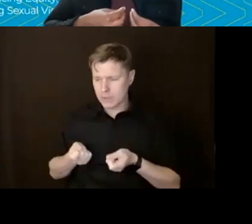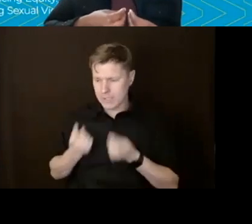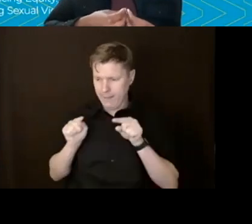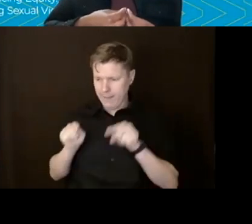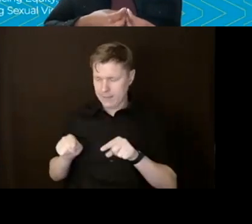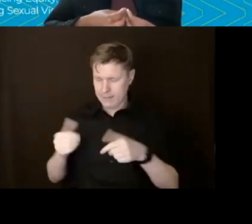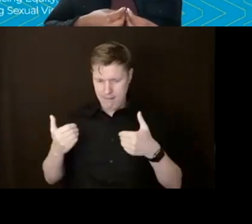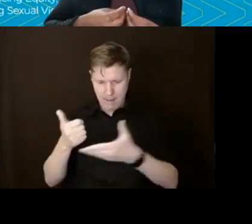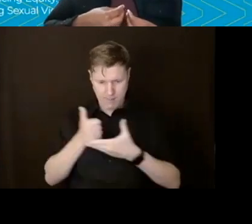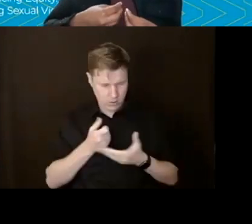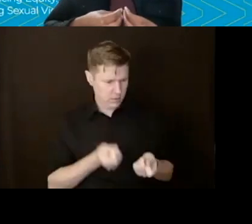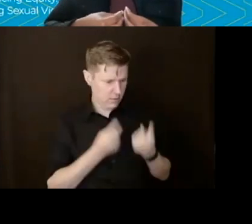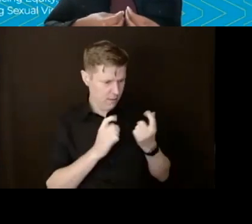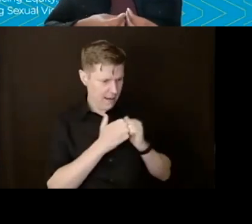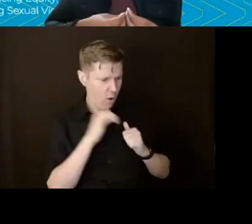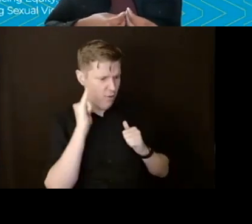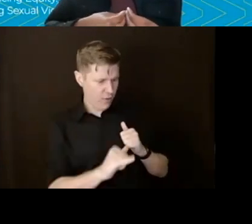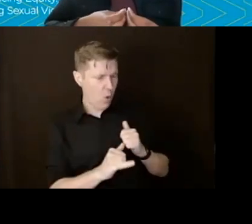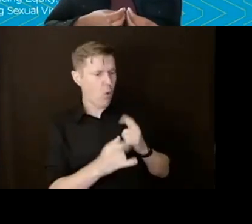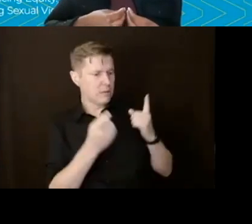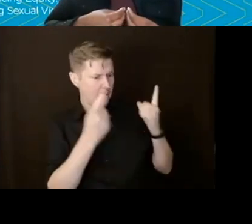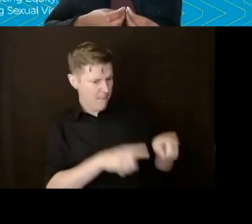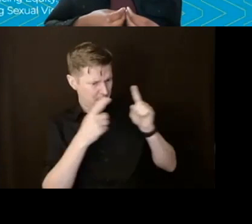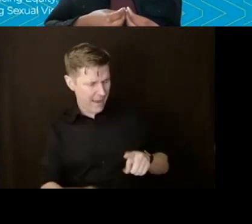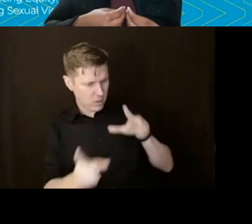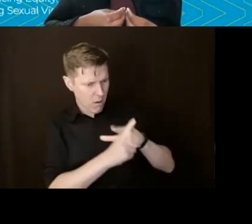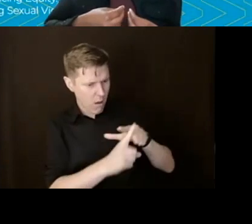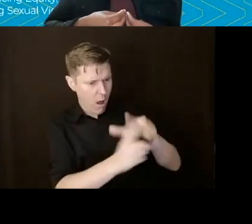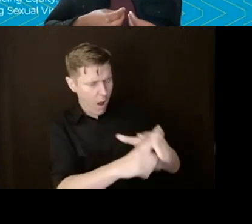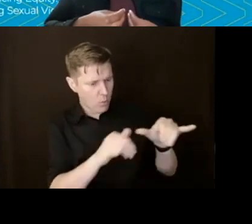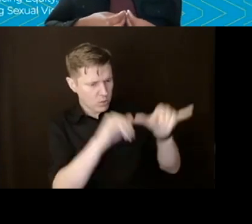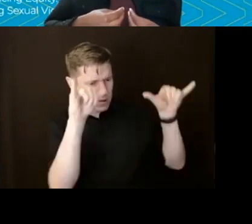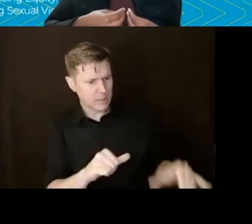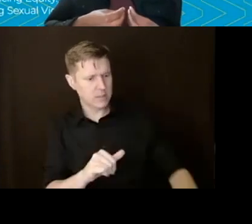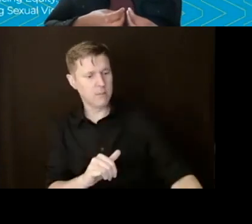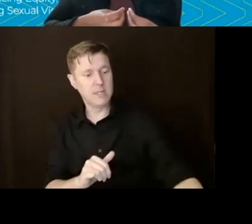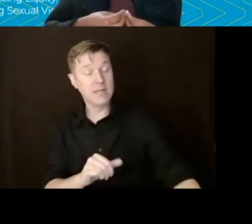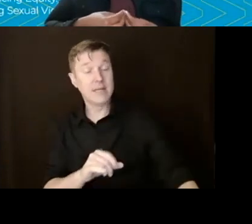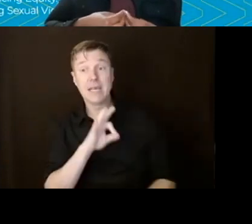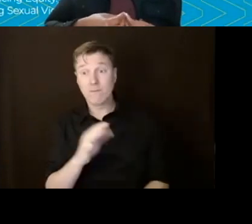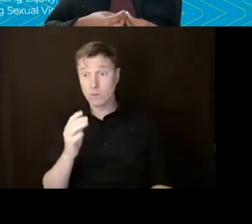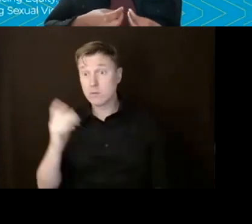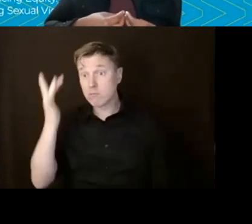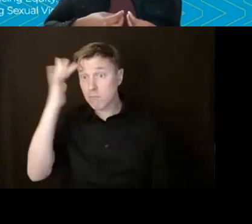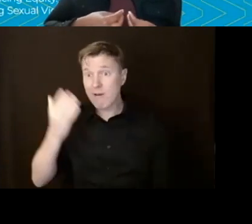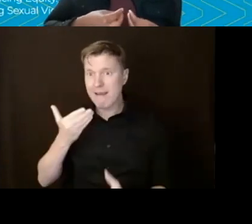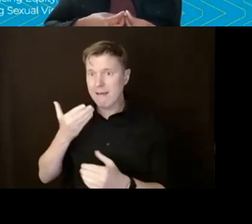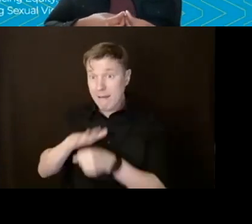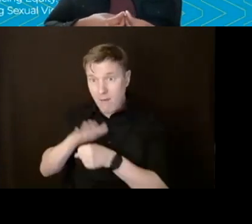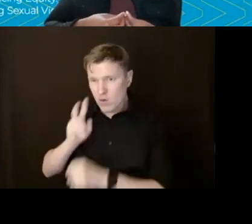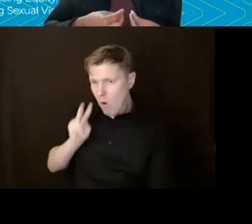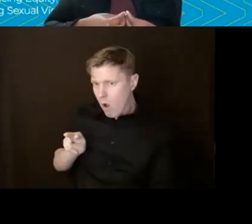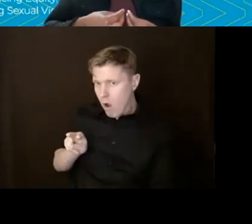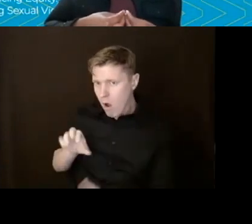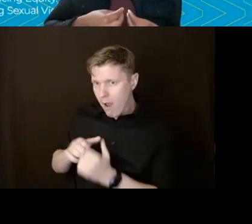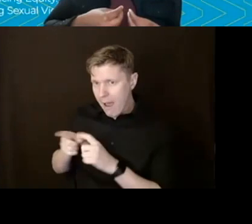a system, how they're maintained, and maybe even if we're wise enough about these components, how we can shape them,